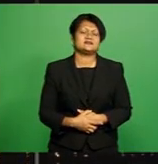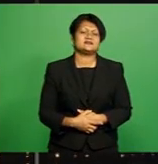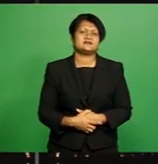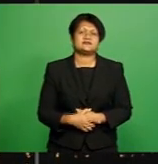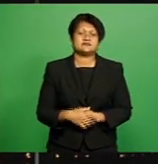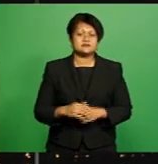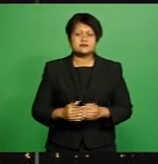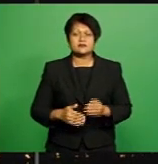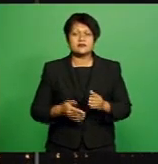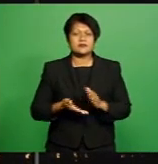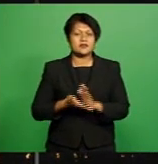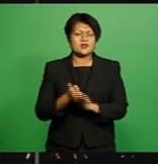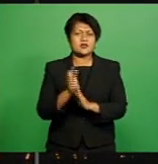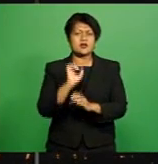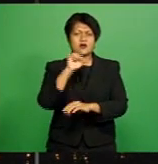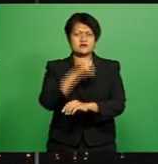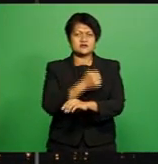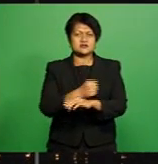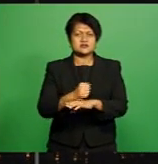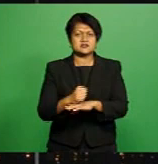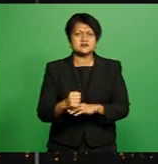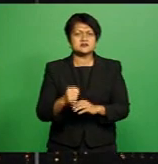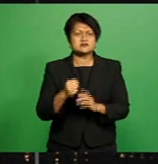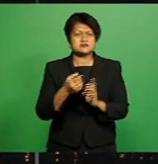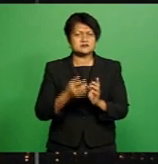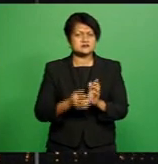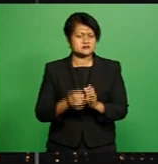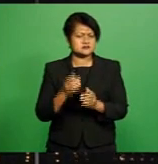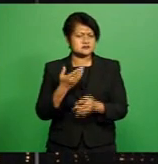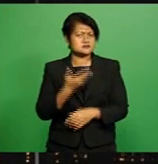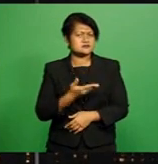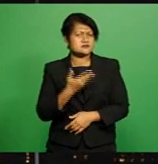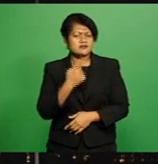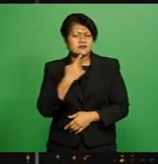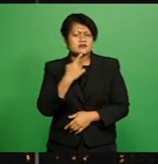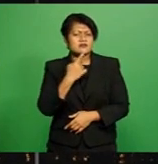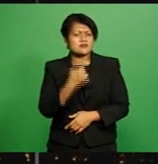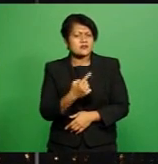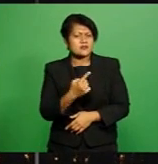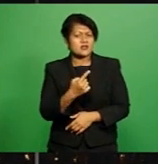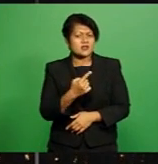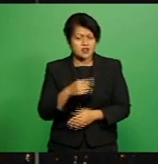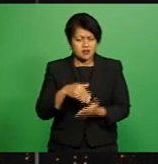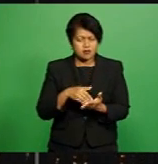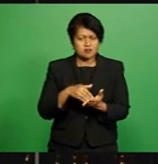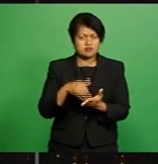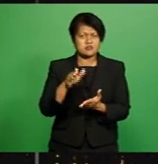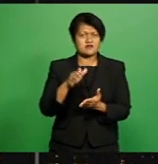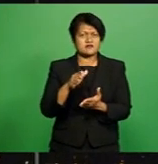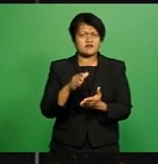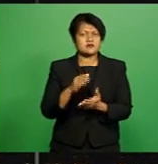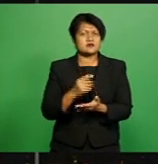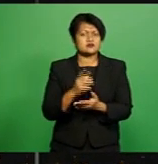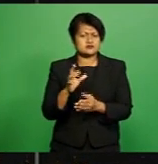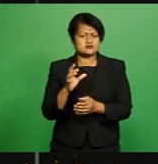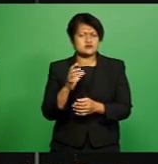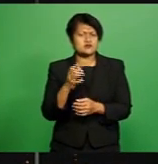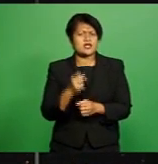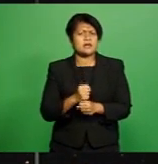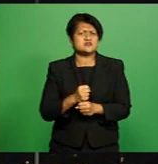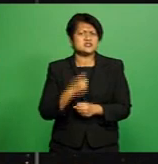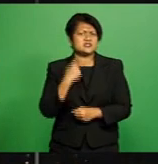Turning overseas, Saudi Crown Prince Mohammed bin Salman approved of an operation to capture or